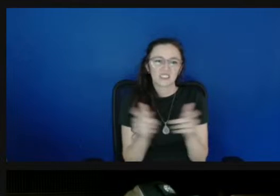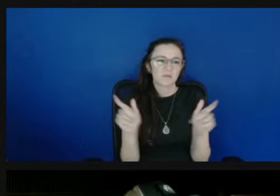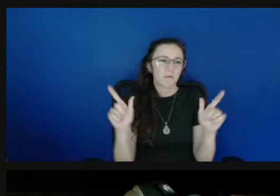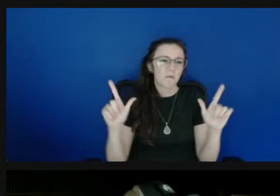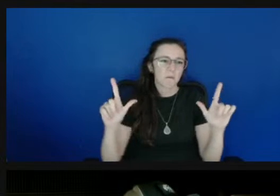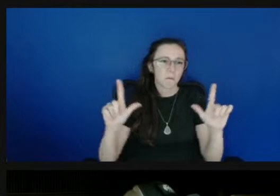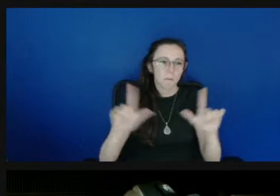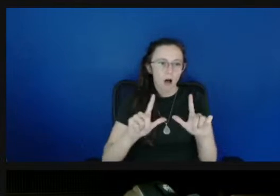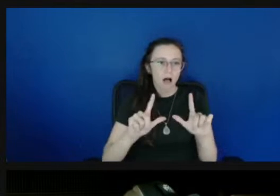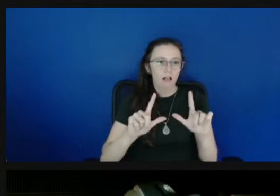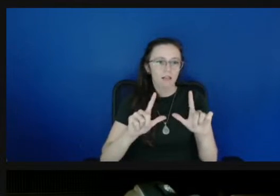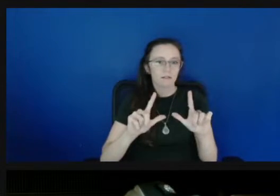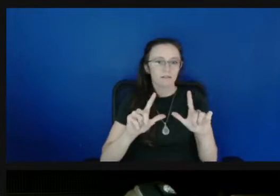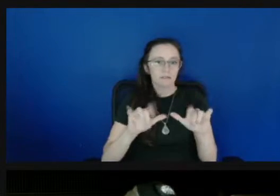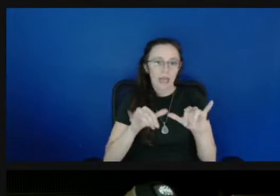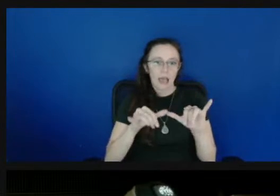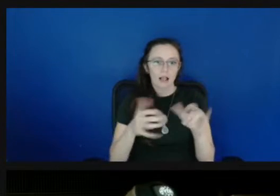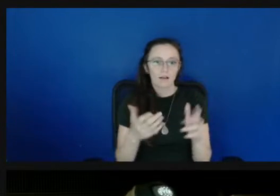in microradians.